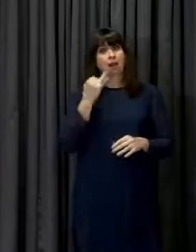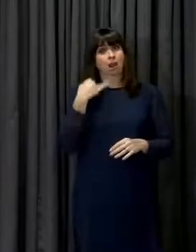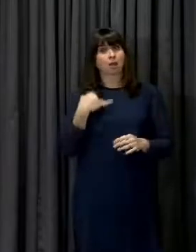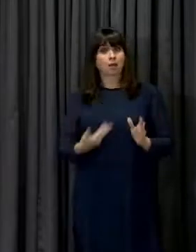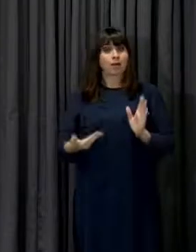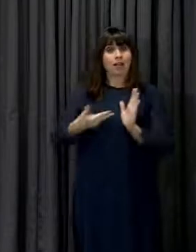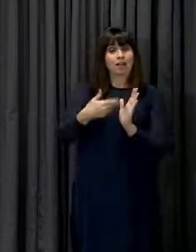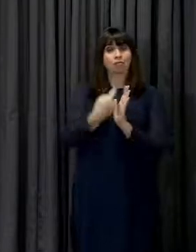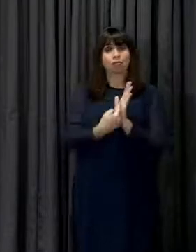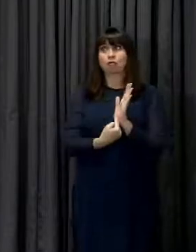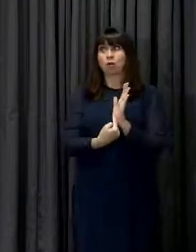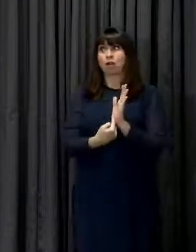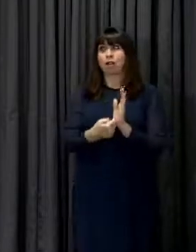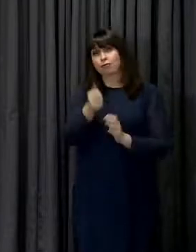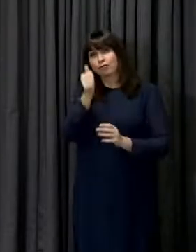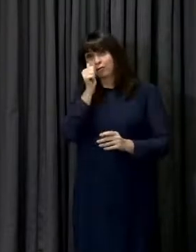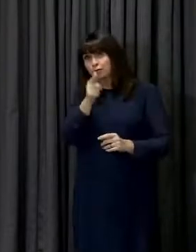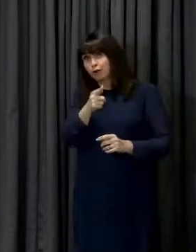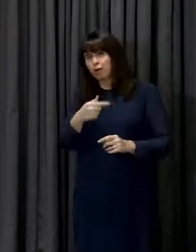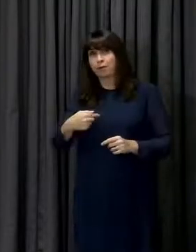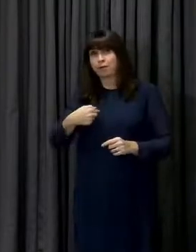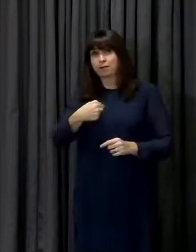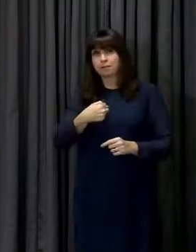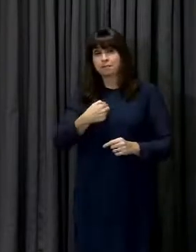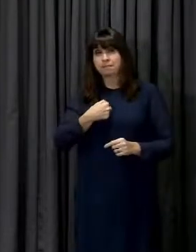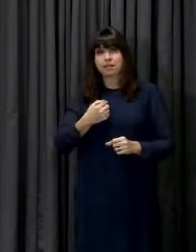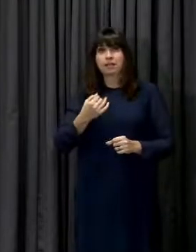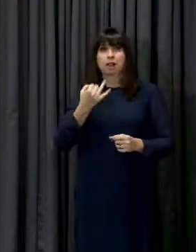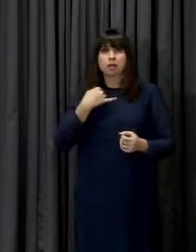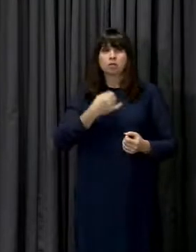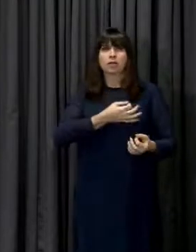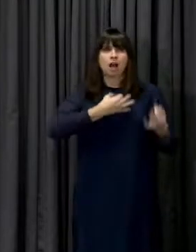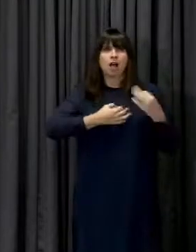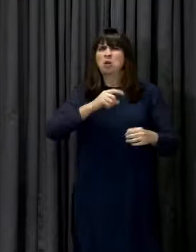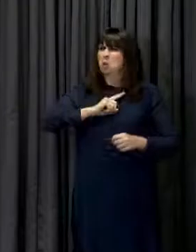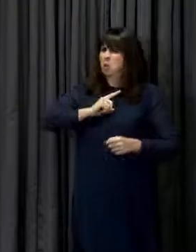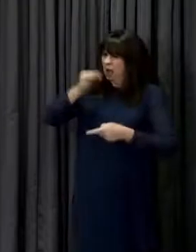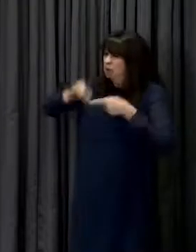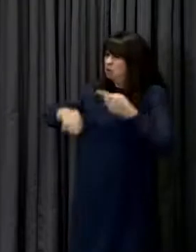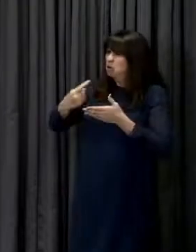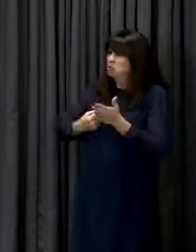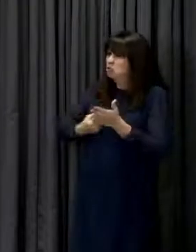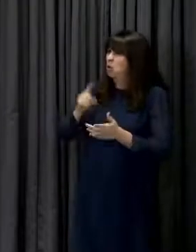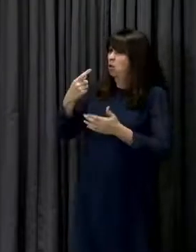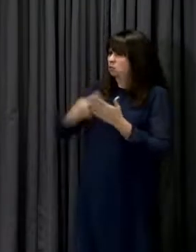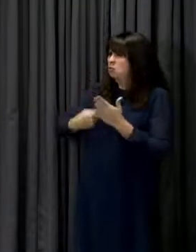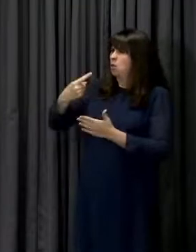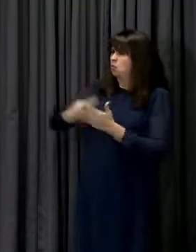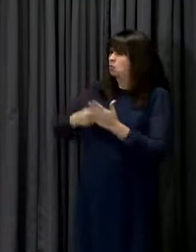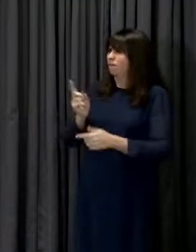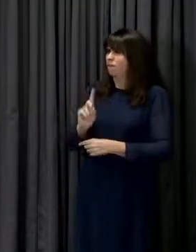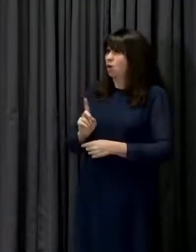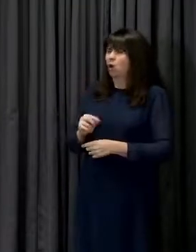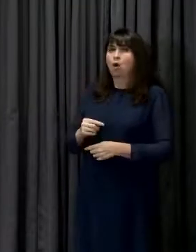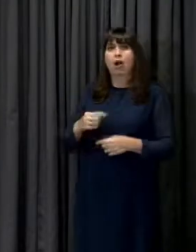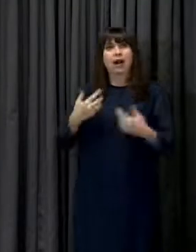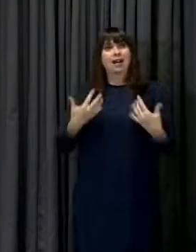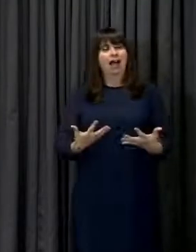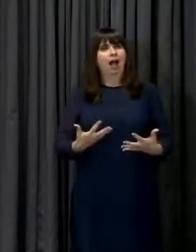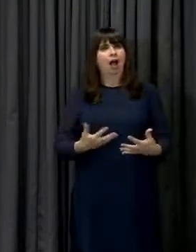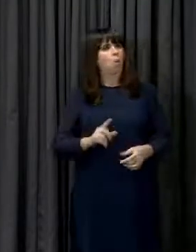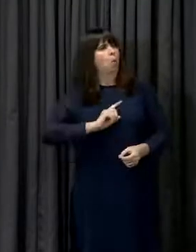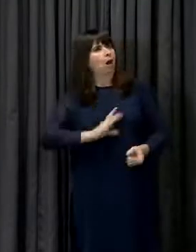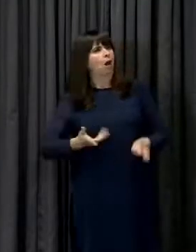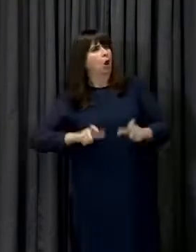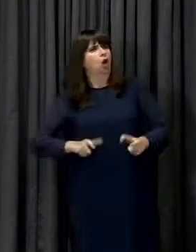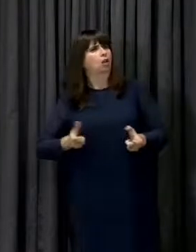and as you know, James, I spent much of the last week having to answer questions about why new restrictions were put in place at all. We have a debate this week with the